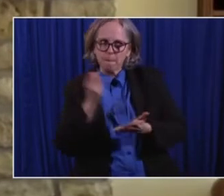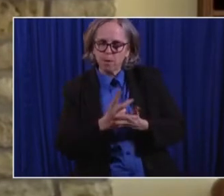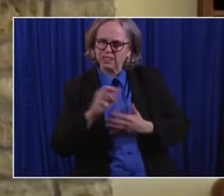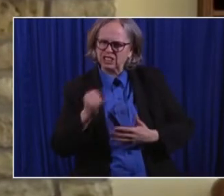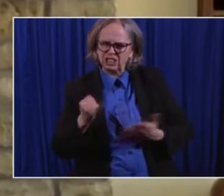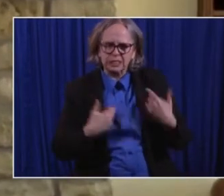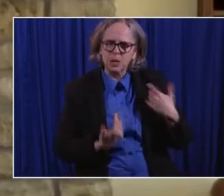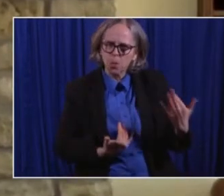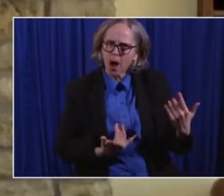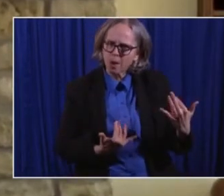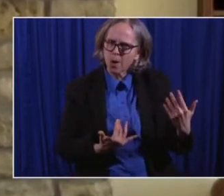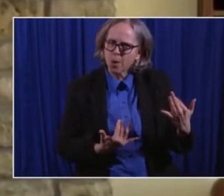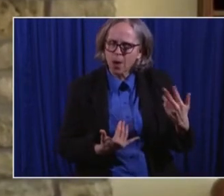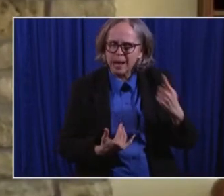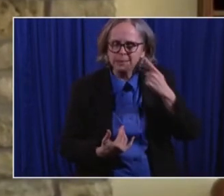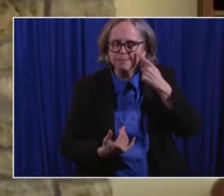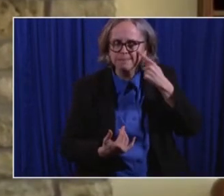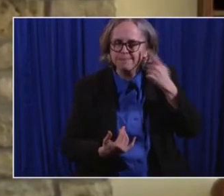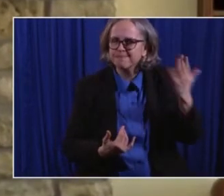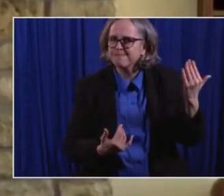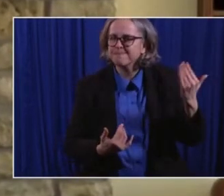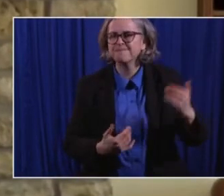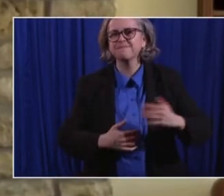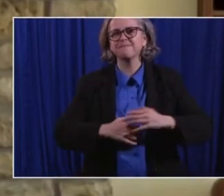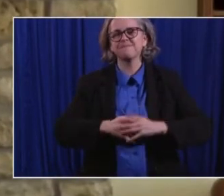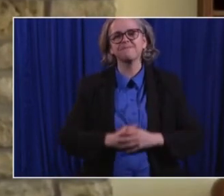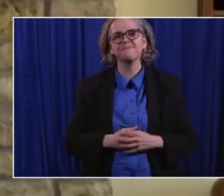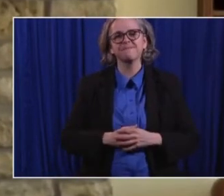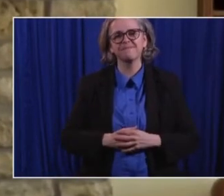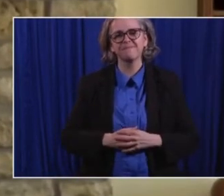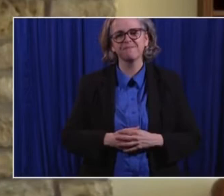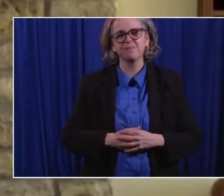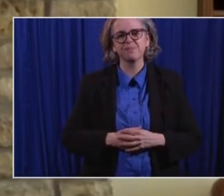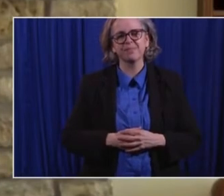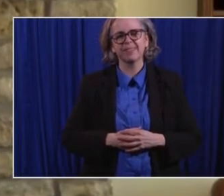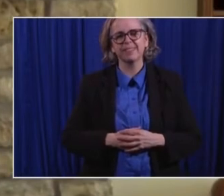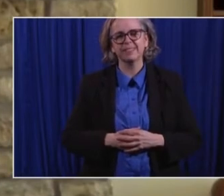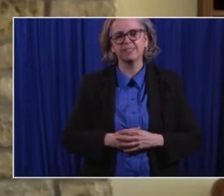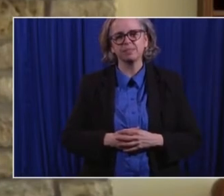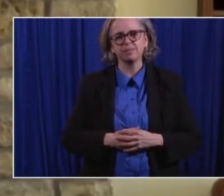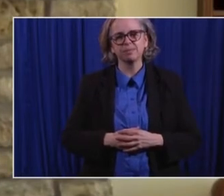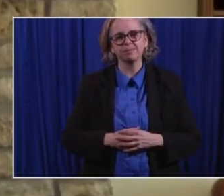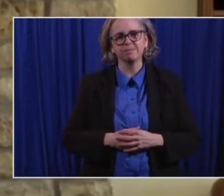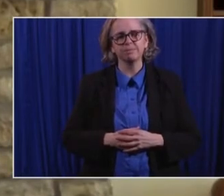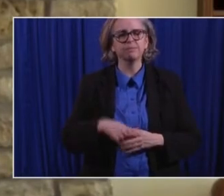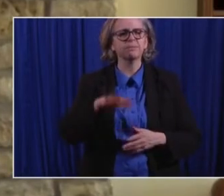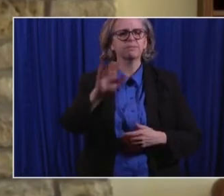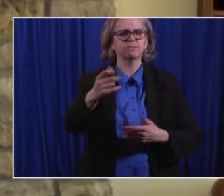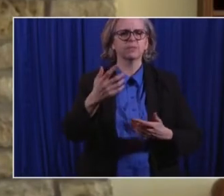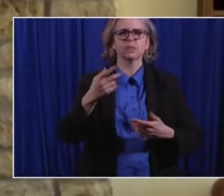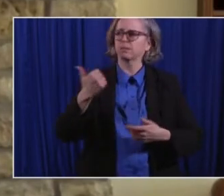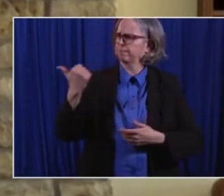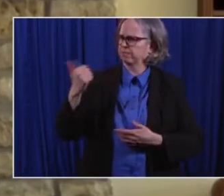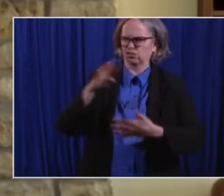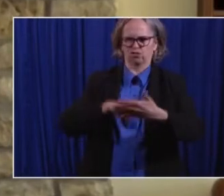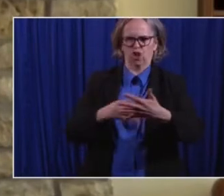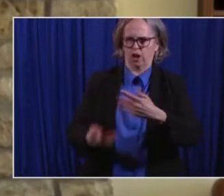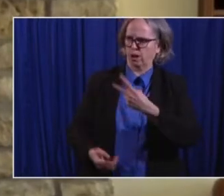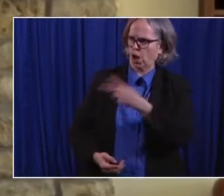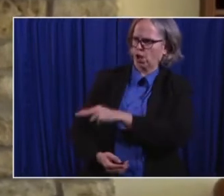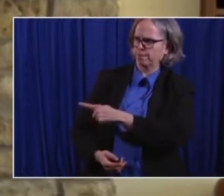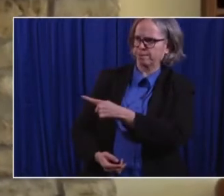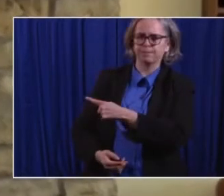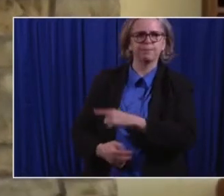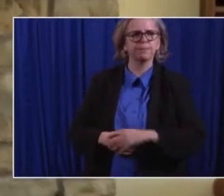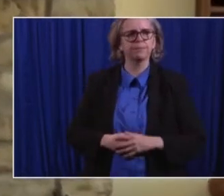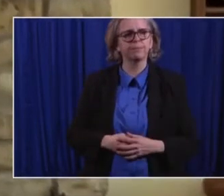coming. I want to look at the chart that we have. This